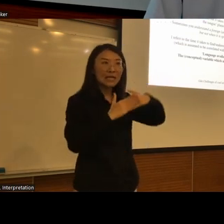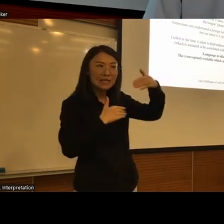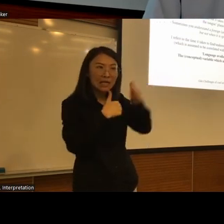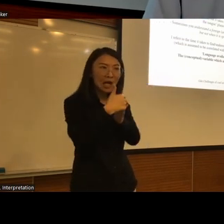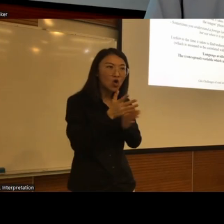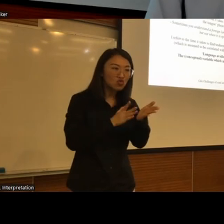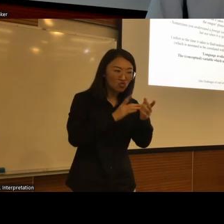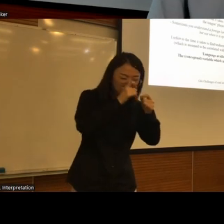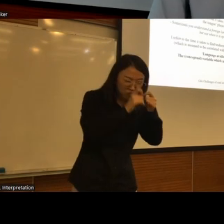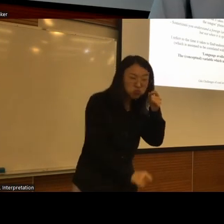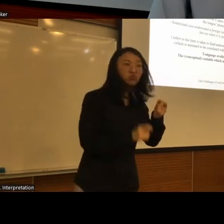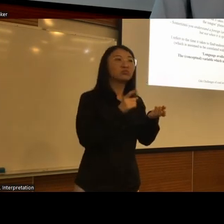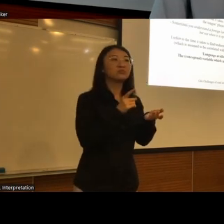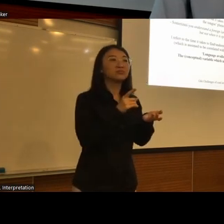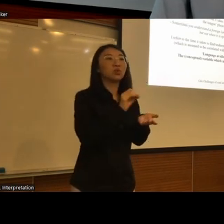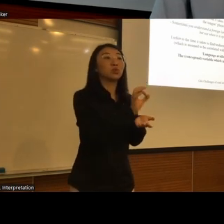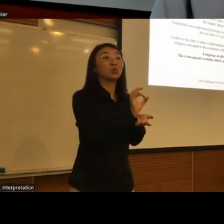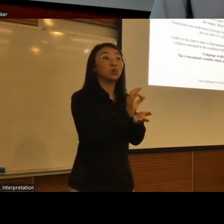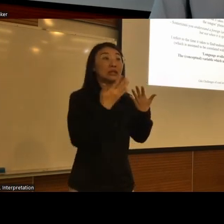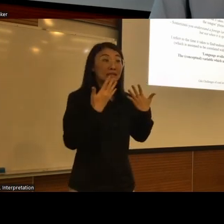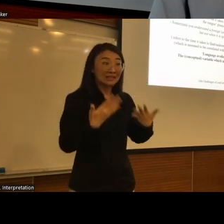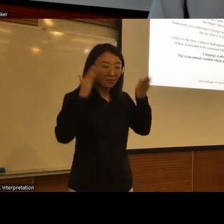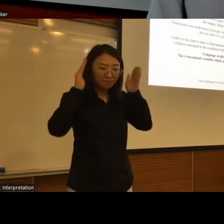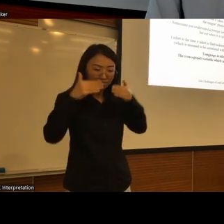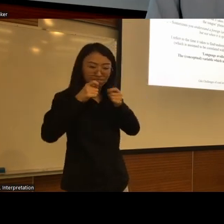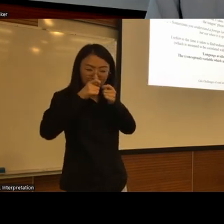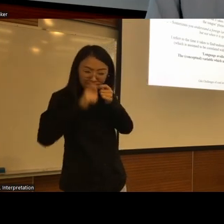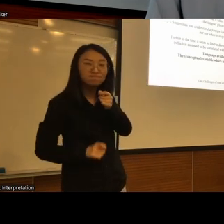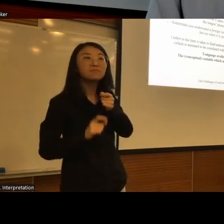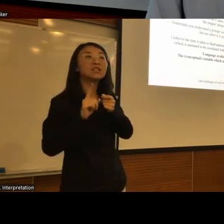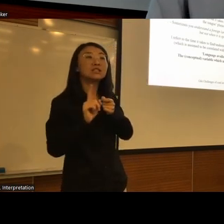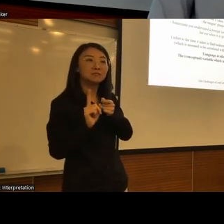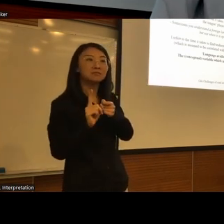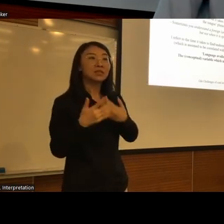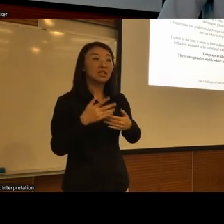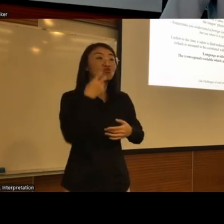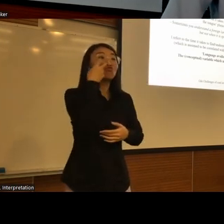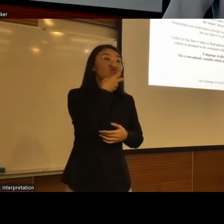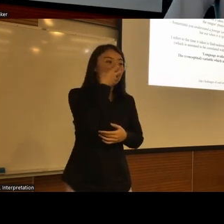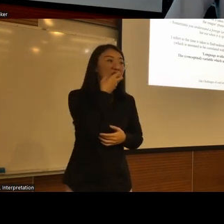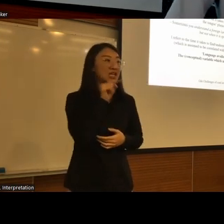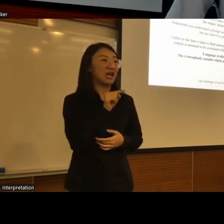we look at things a bit more technically, since we are dealing with languages,